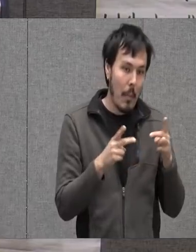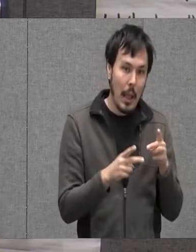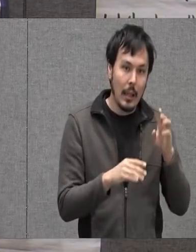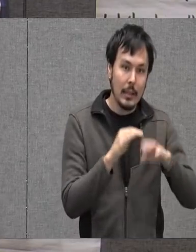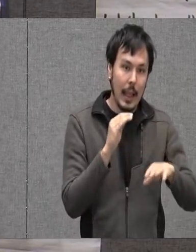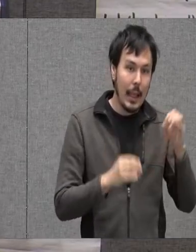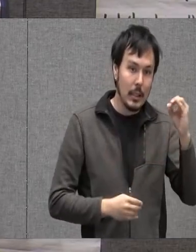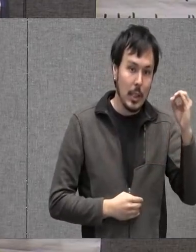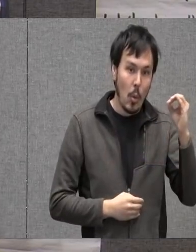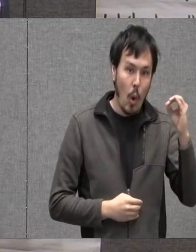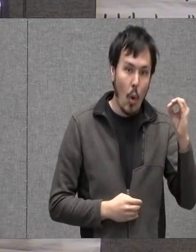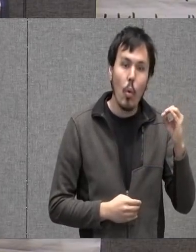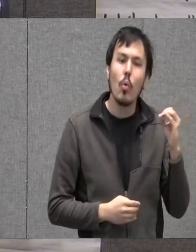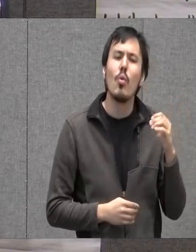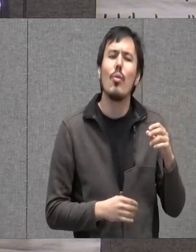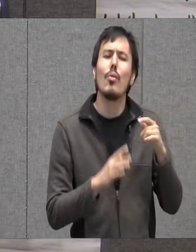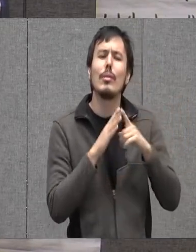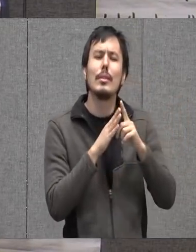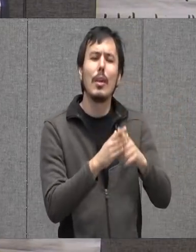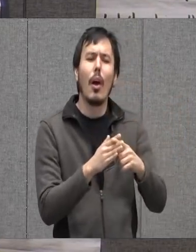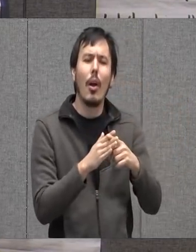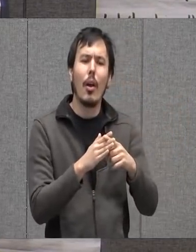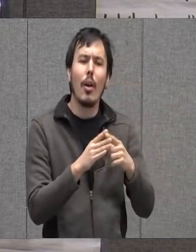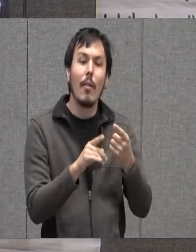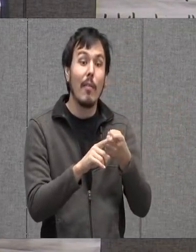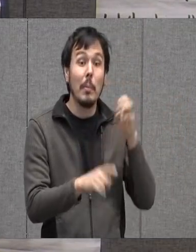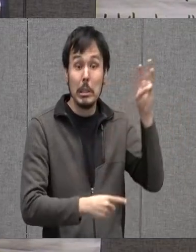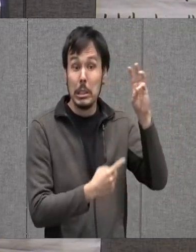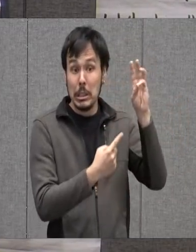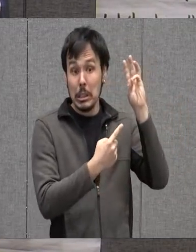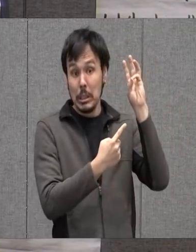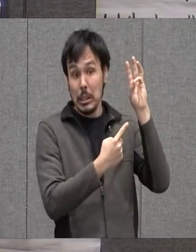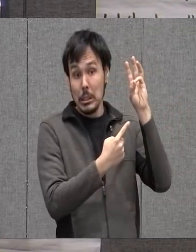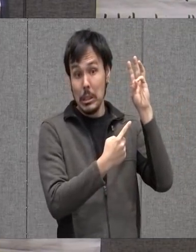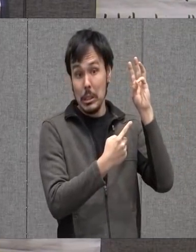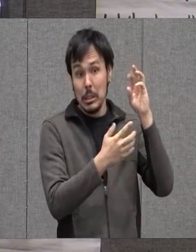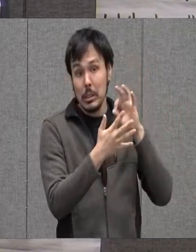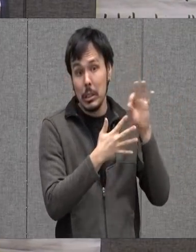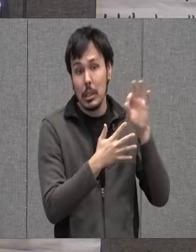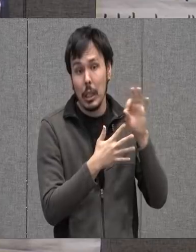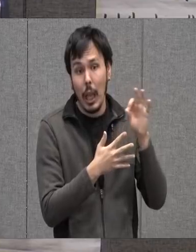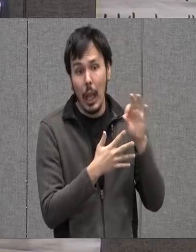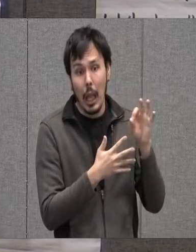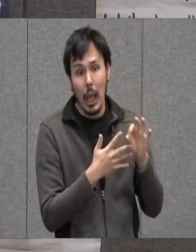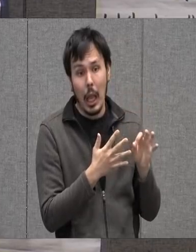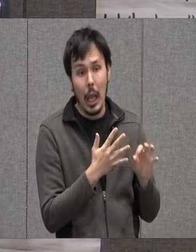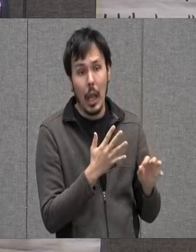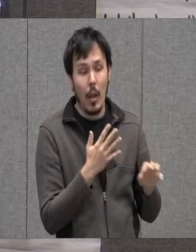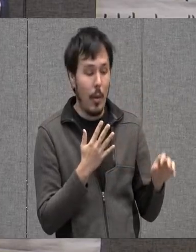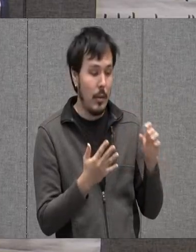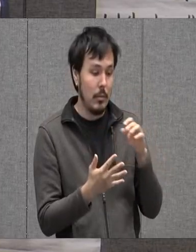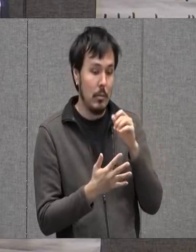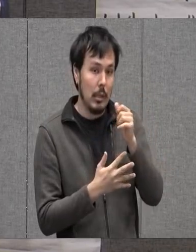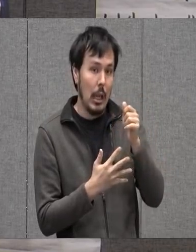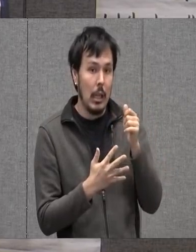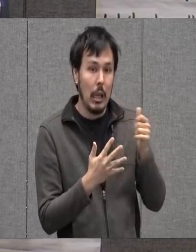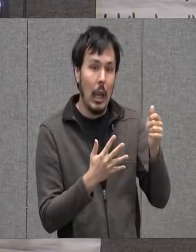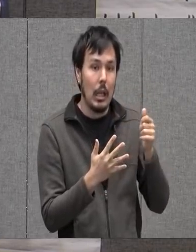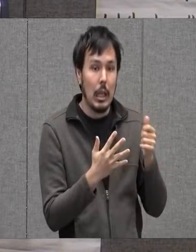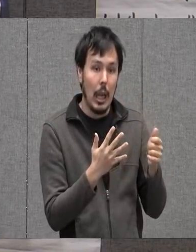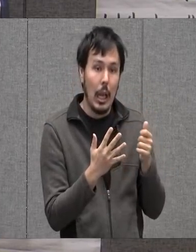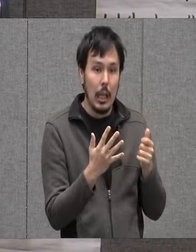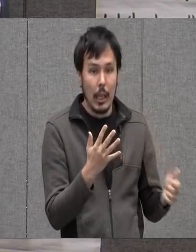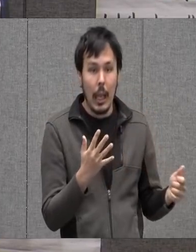let's start with 6 and count by tens starting at 6. Count with